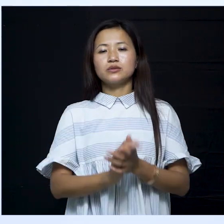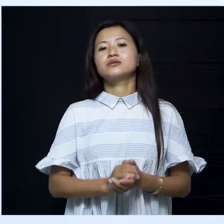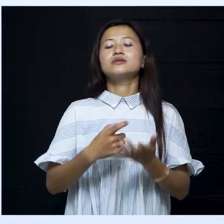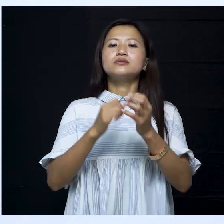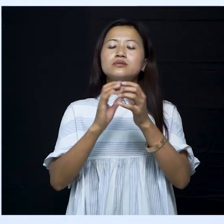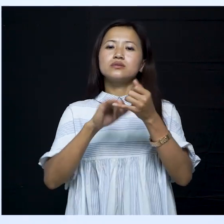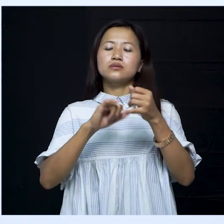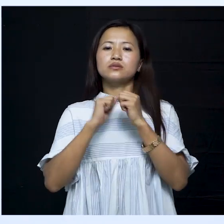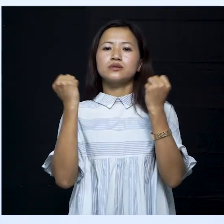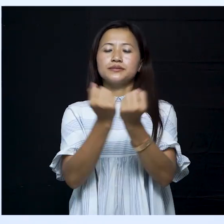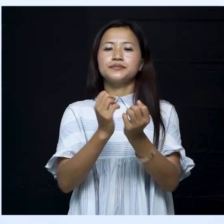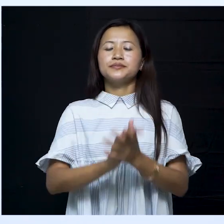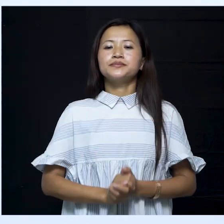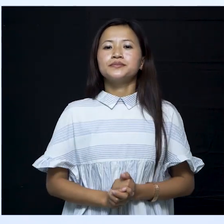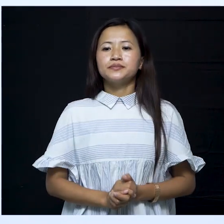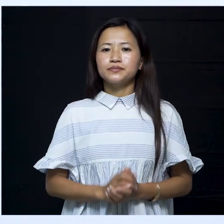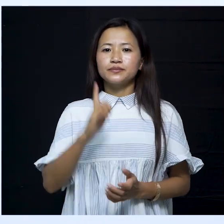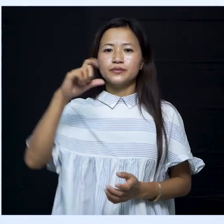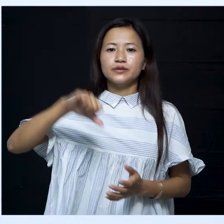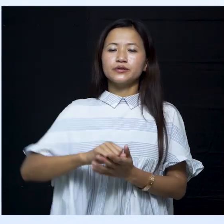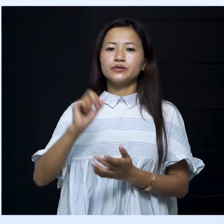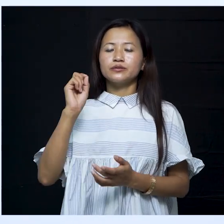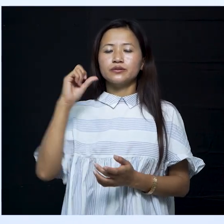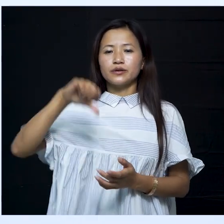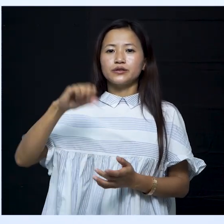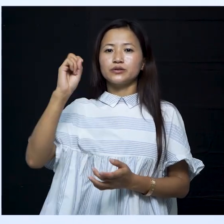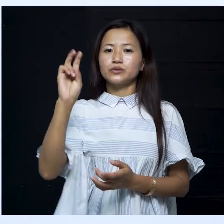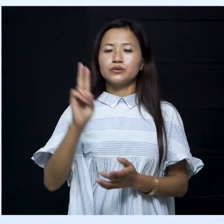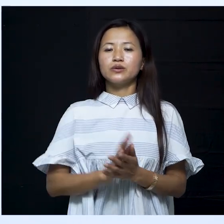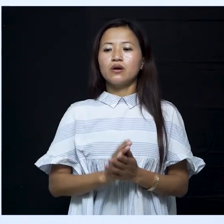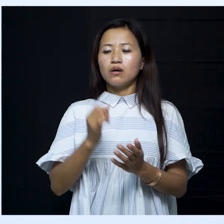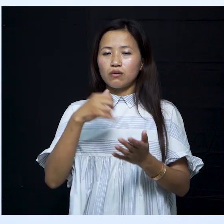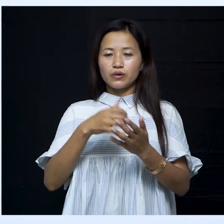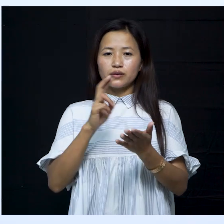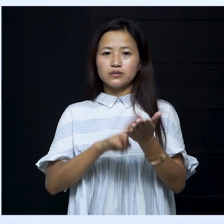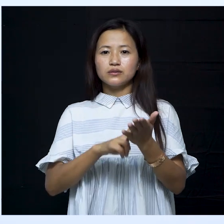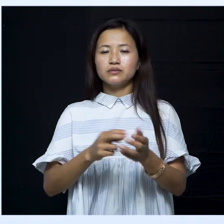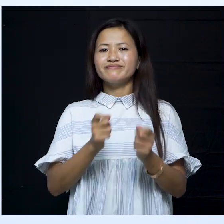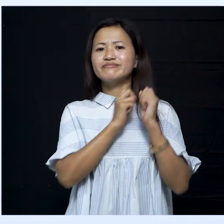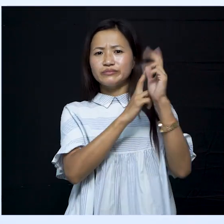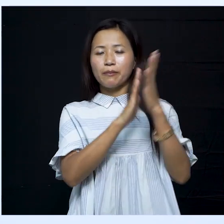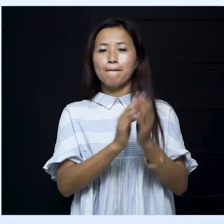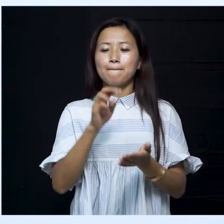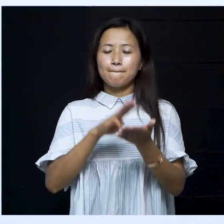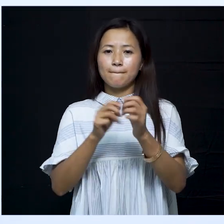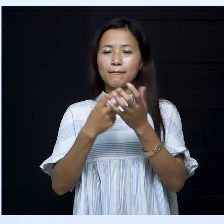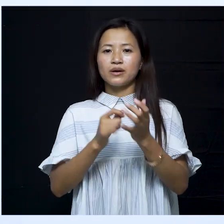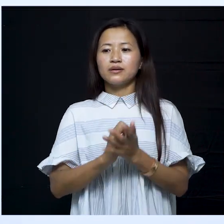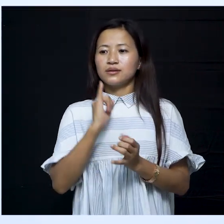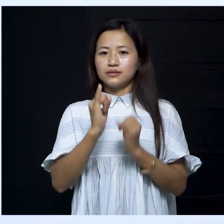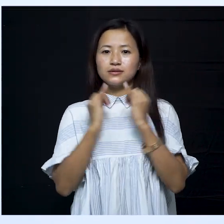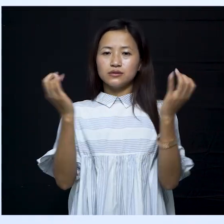Literature. In 1982, again, honorary member of the American Academy and Institute